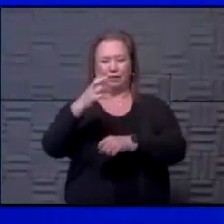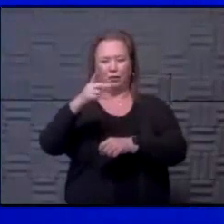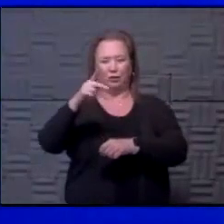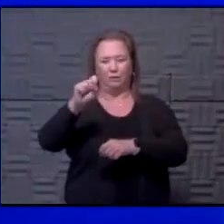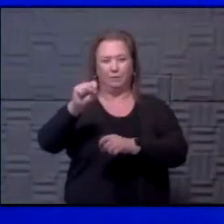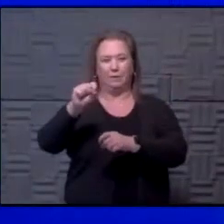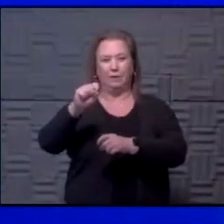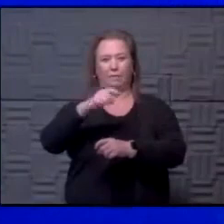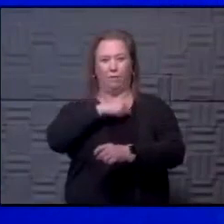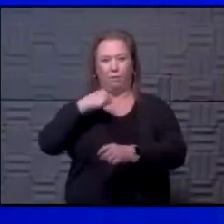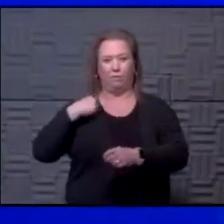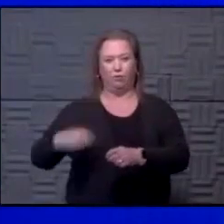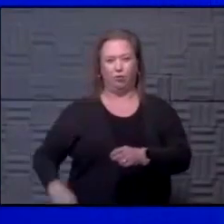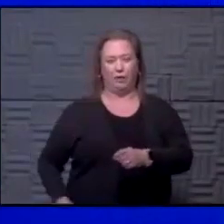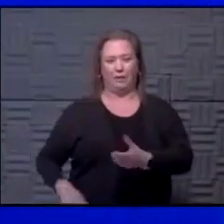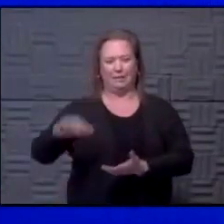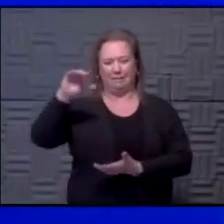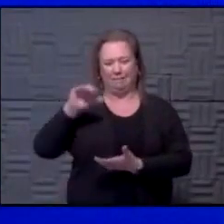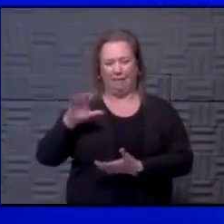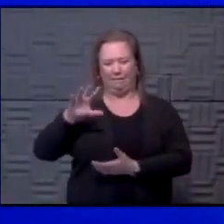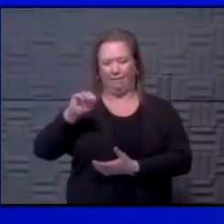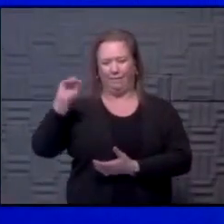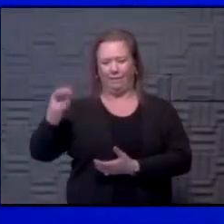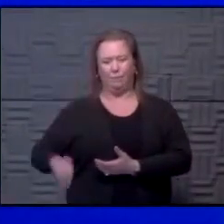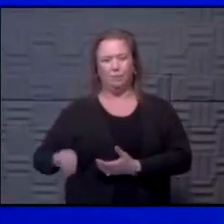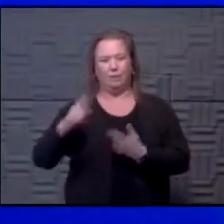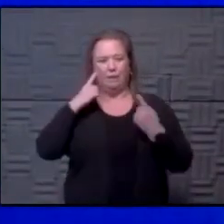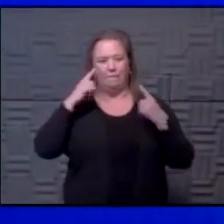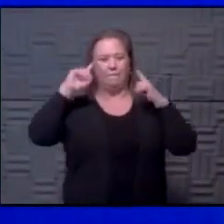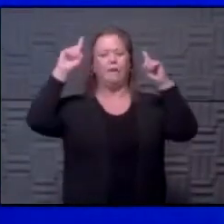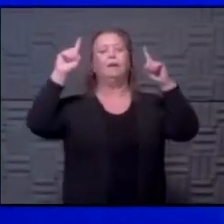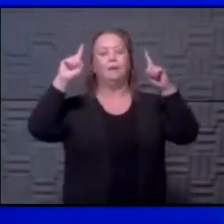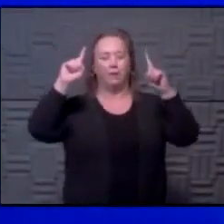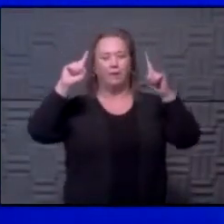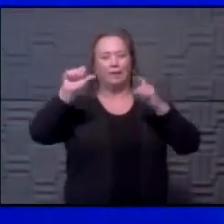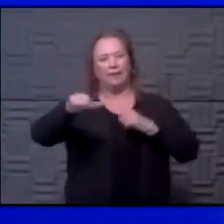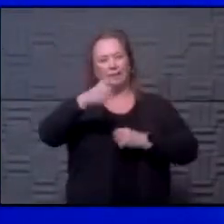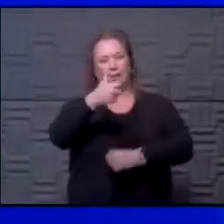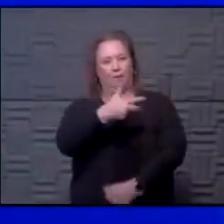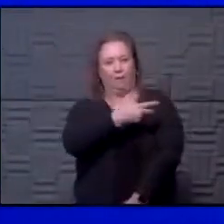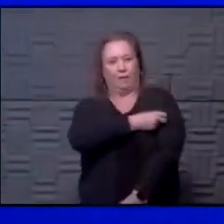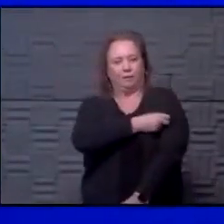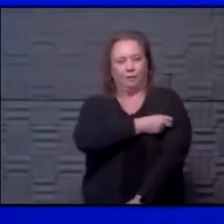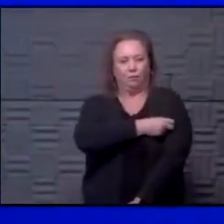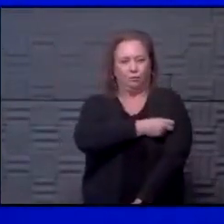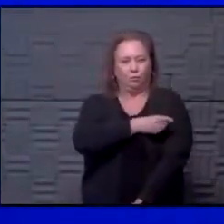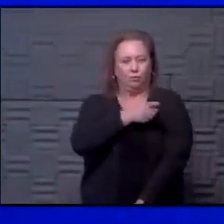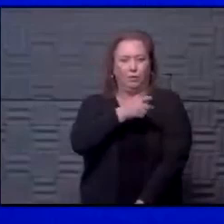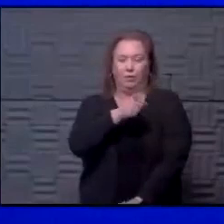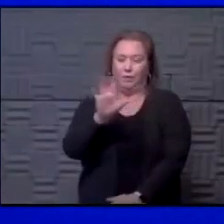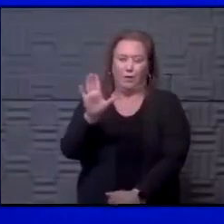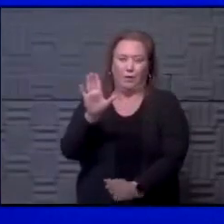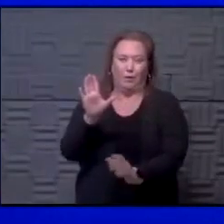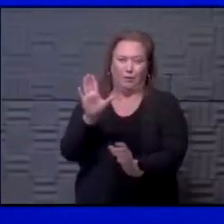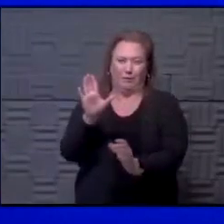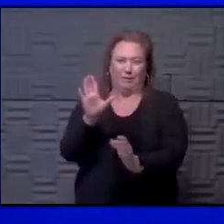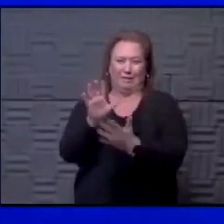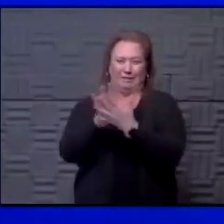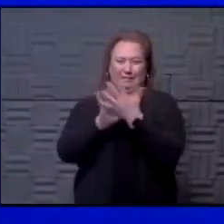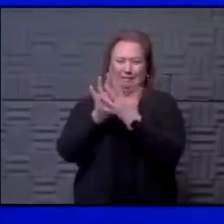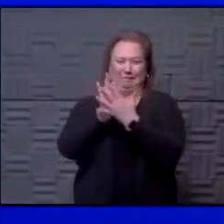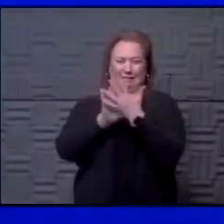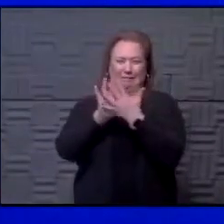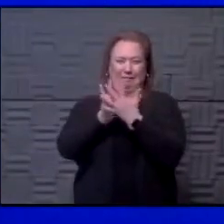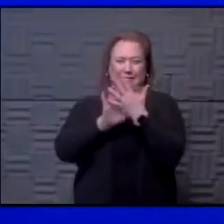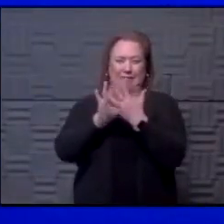from China, which turned out to be less than 50% effective. They also had some other vaccines, so their whole vaccine story is a little muddied.